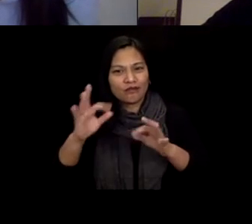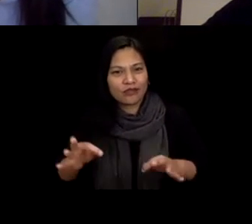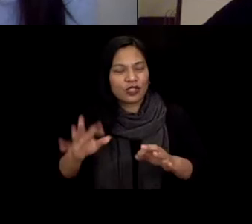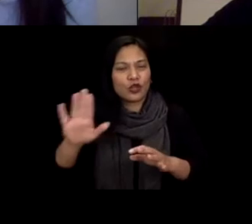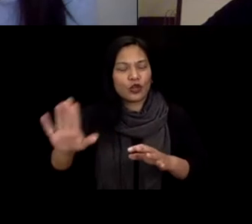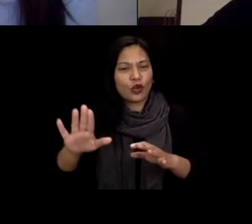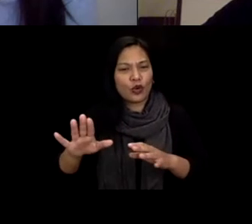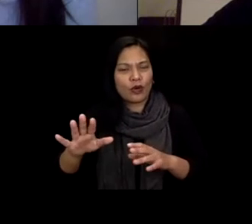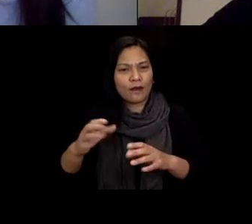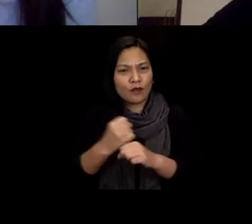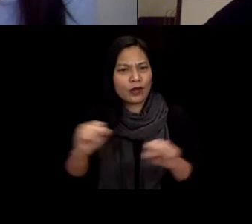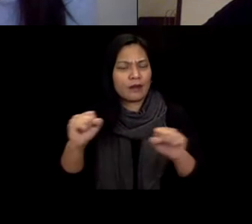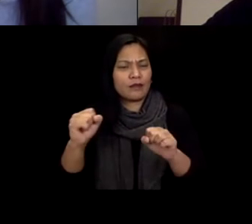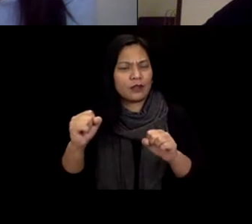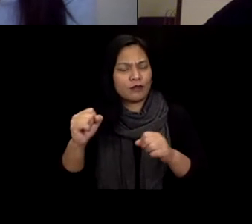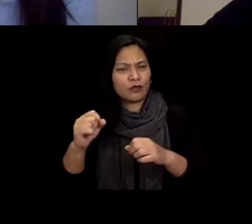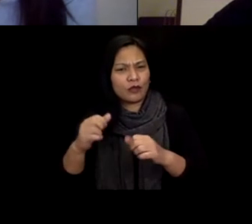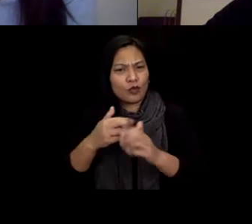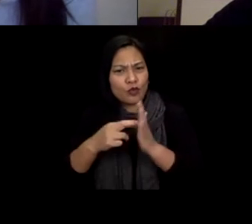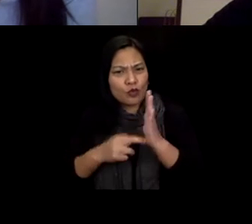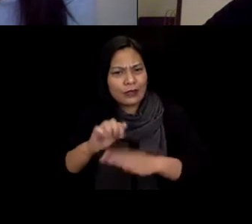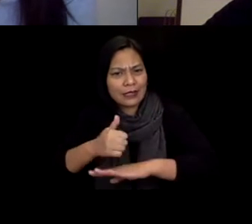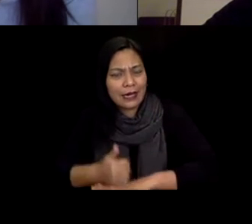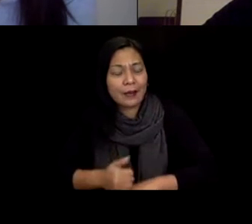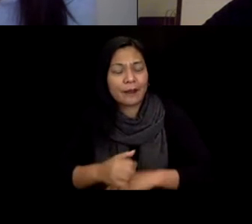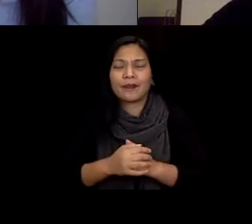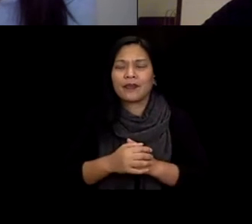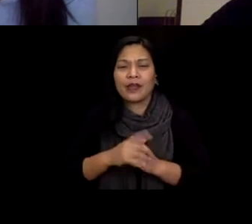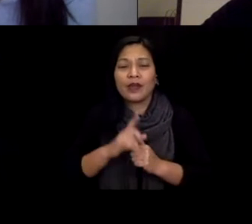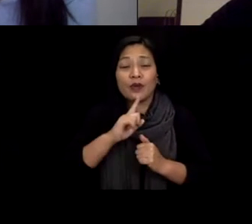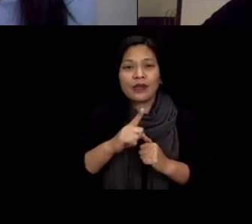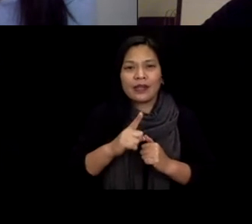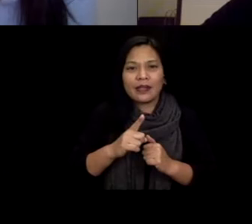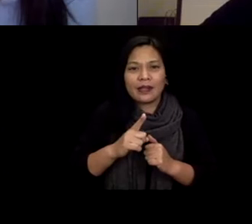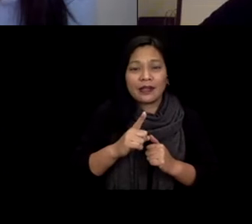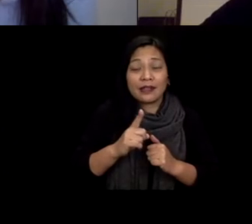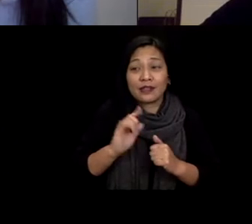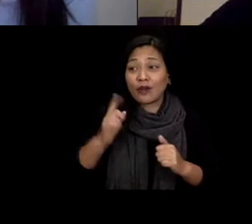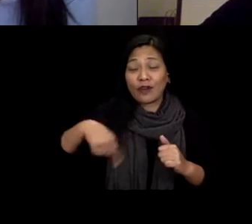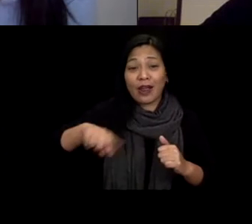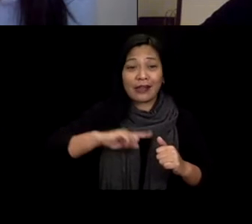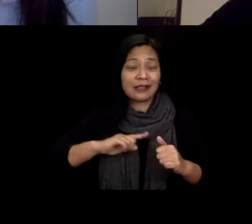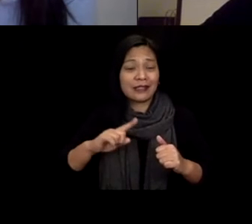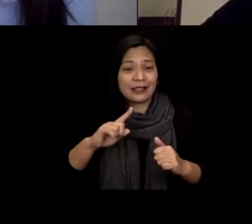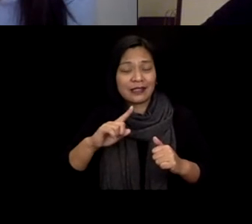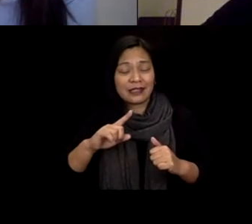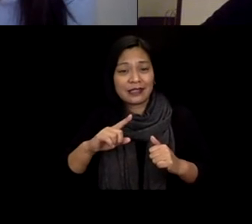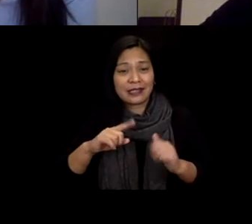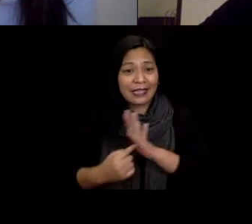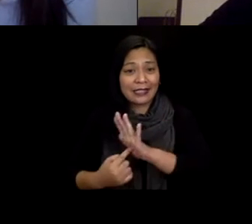very physical ways. You know, for instance, none of our exhibition statements arrived on time, which we had been saying is